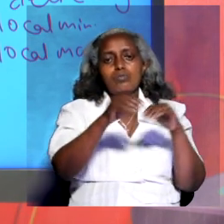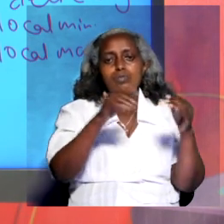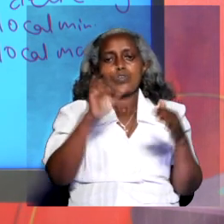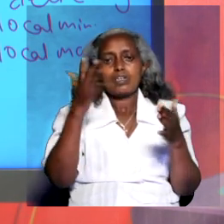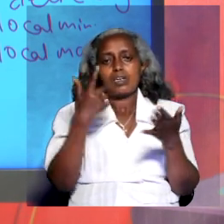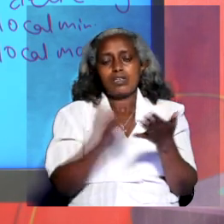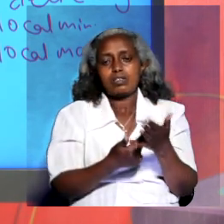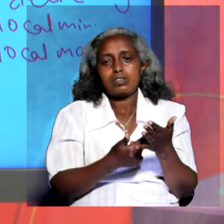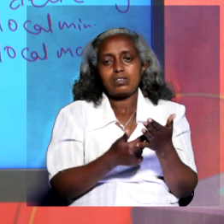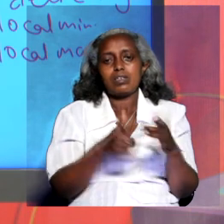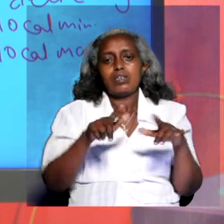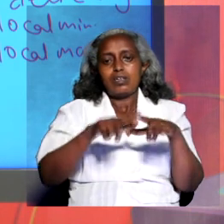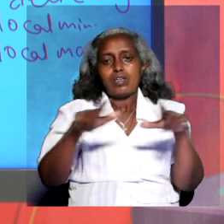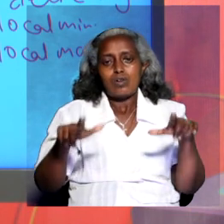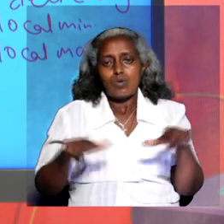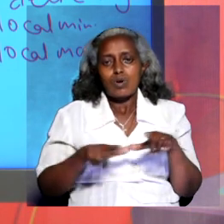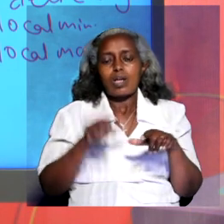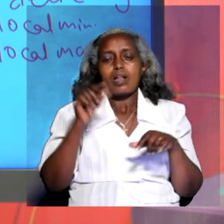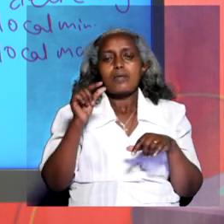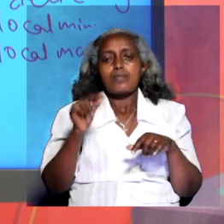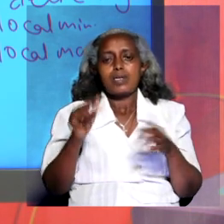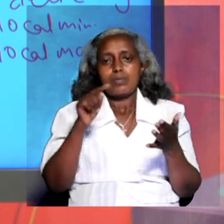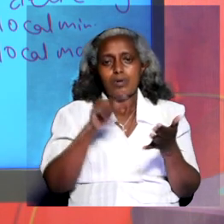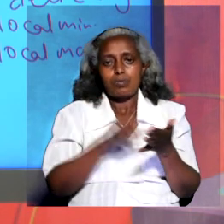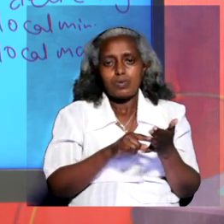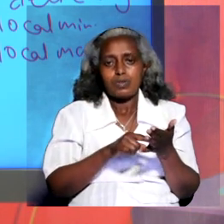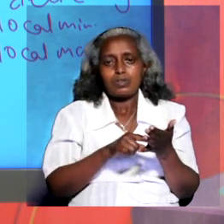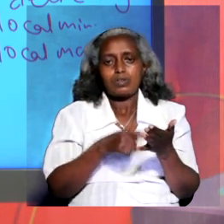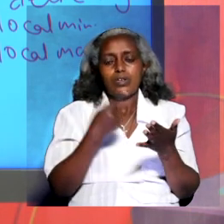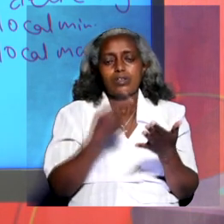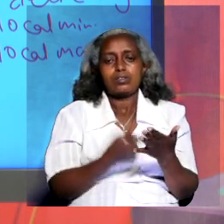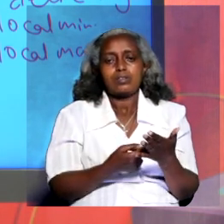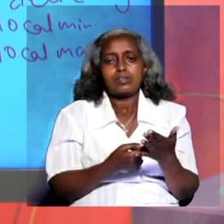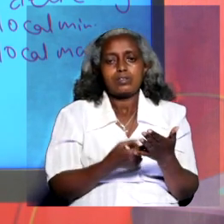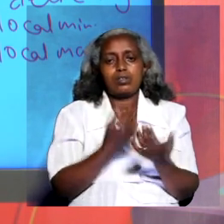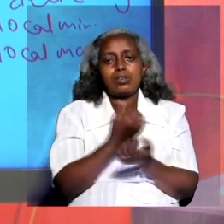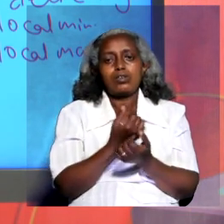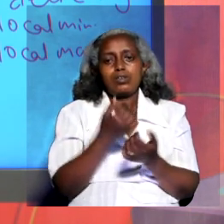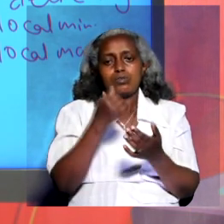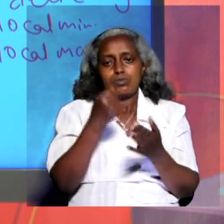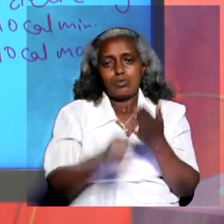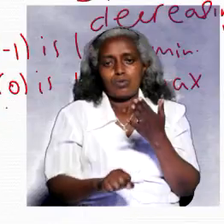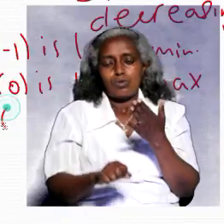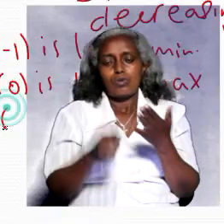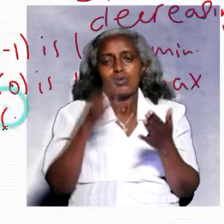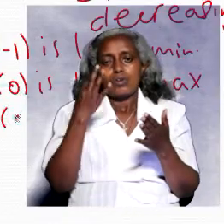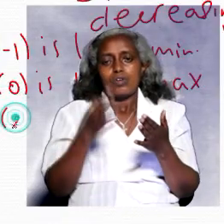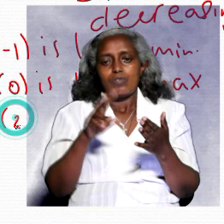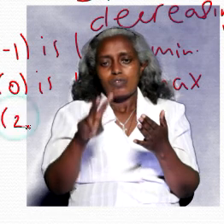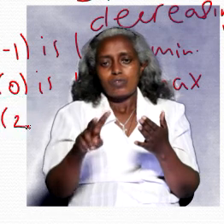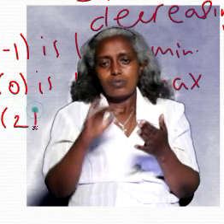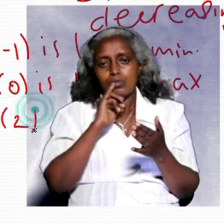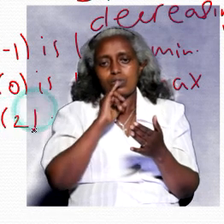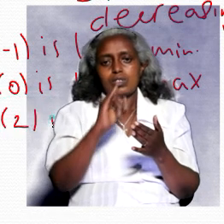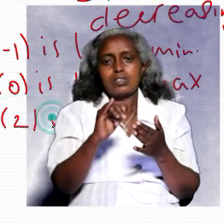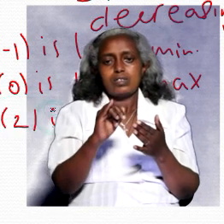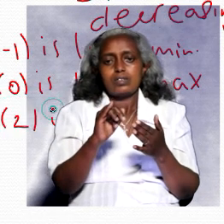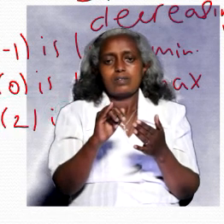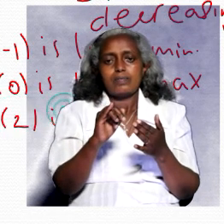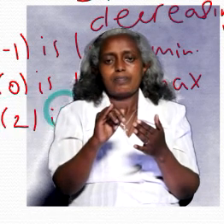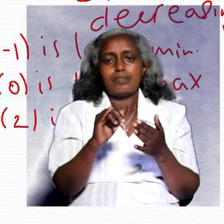it has a local minimum point at this. So f of 2 is it